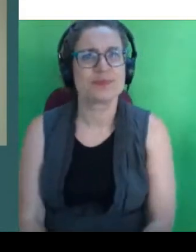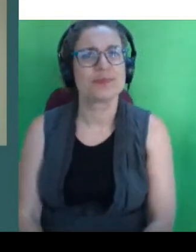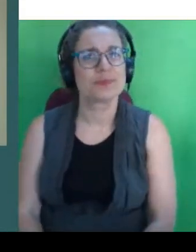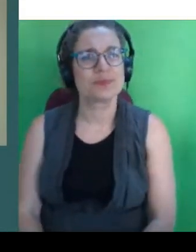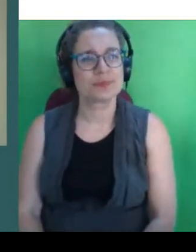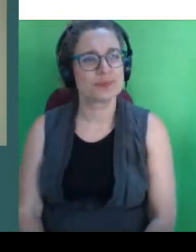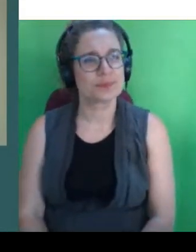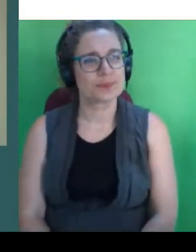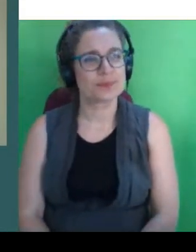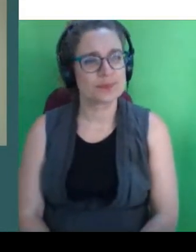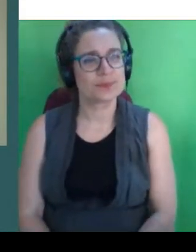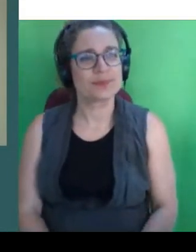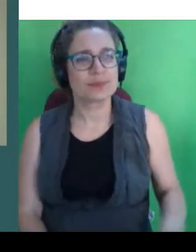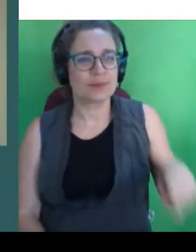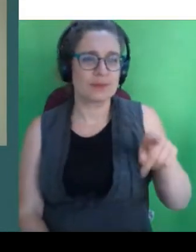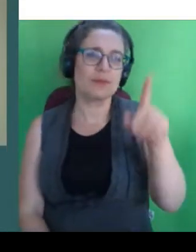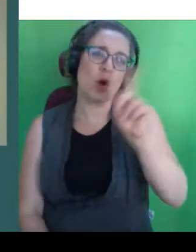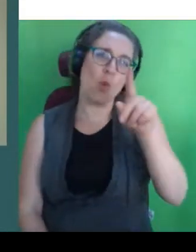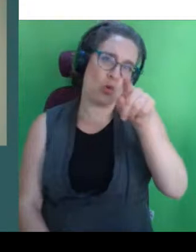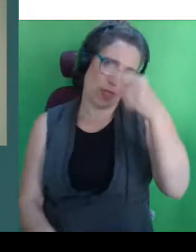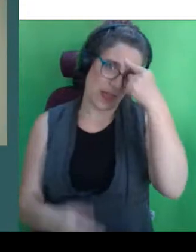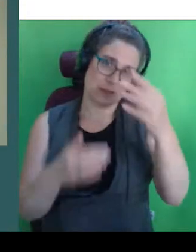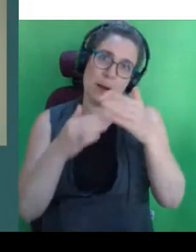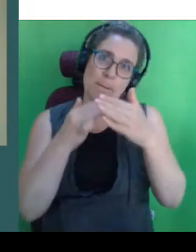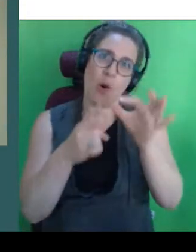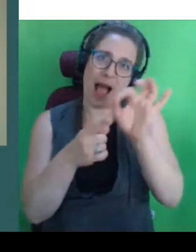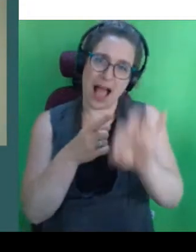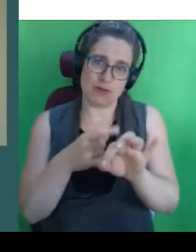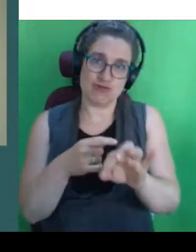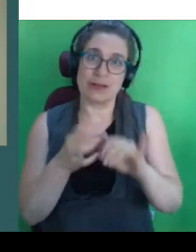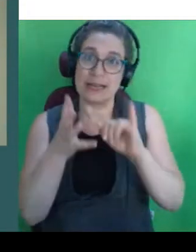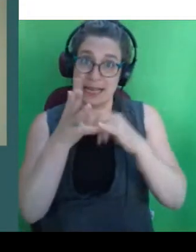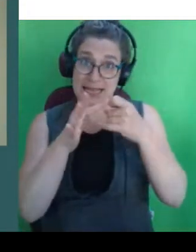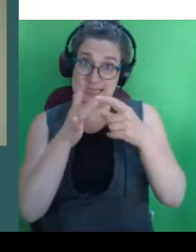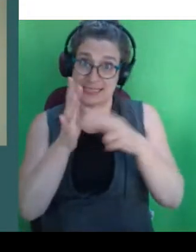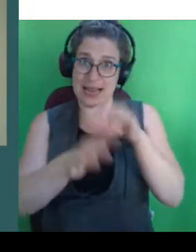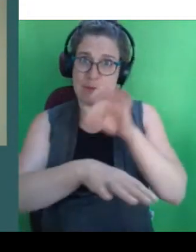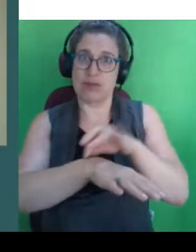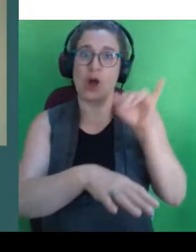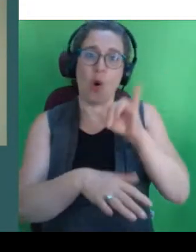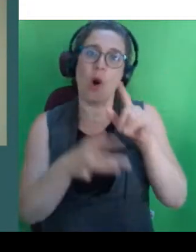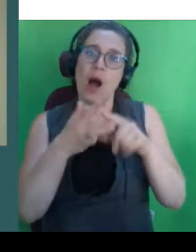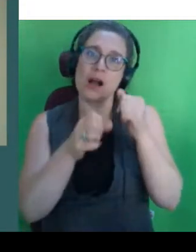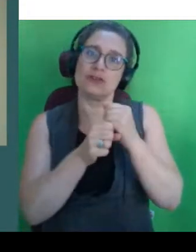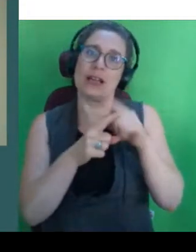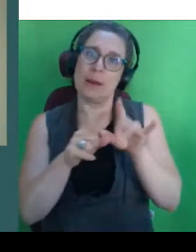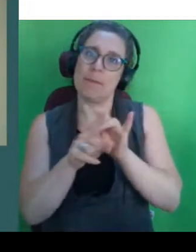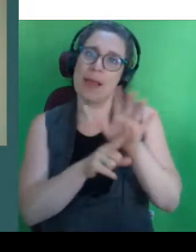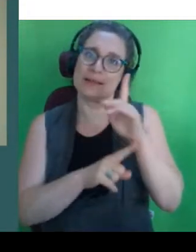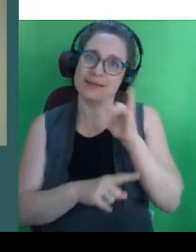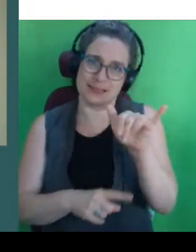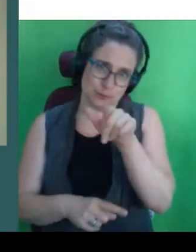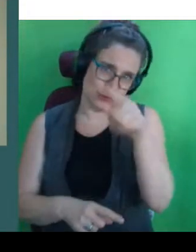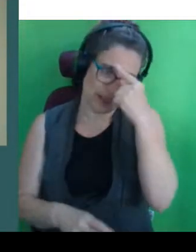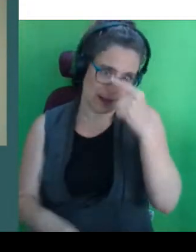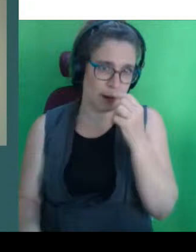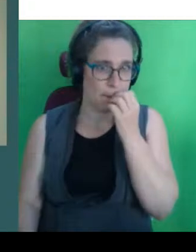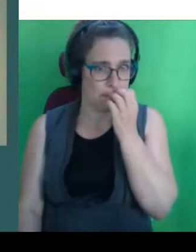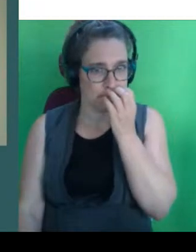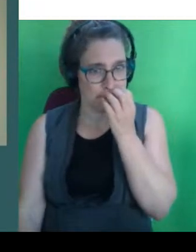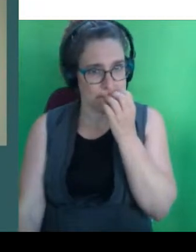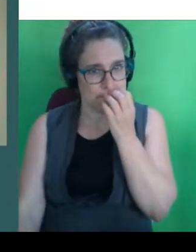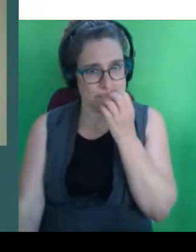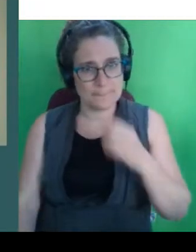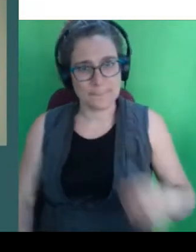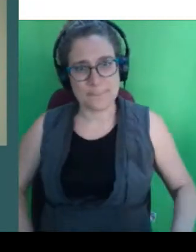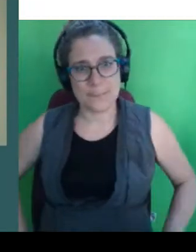opinion, what's more accurate, a skin prick test or a specific IgE blood test? So they're